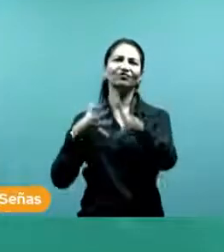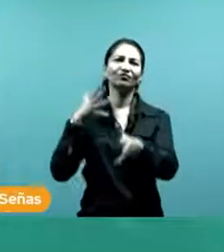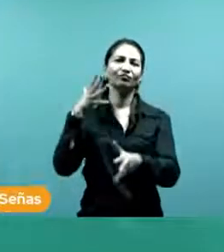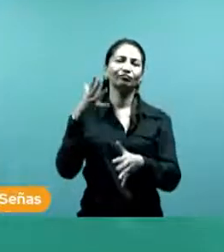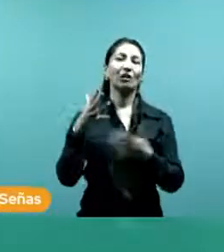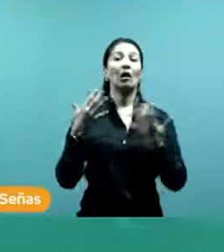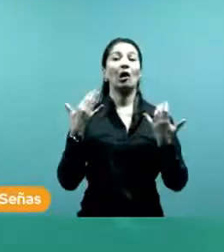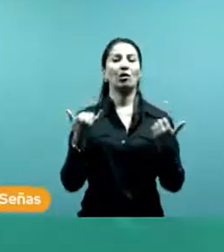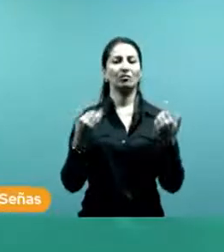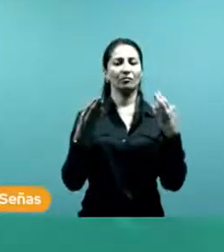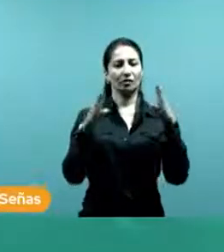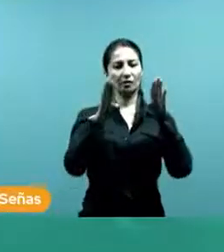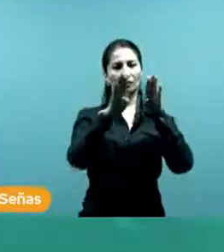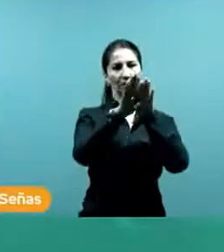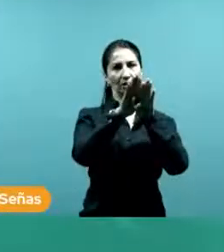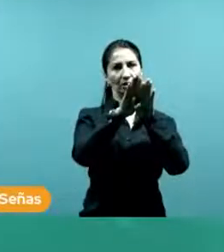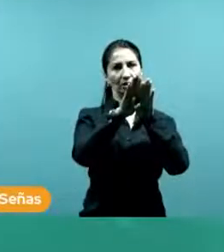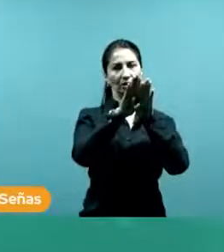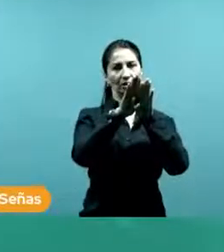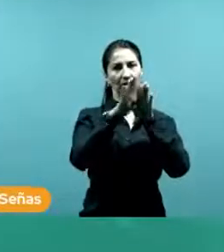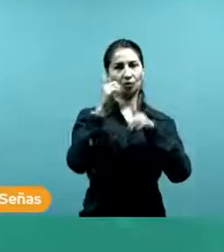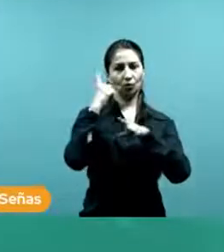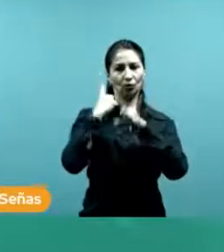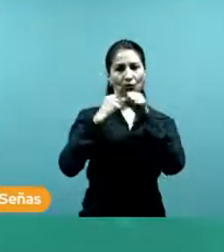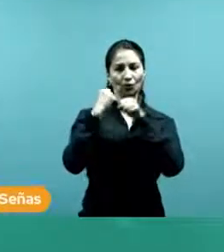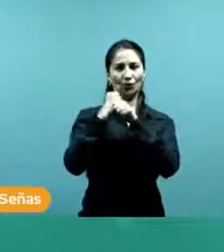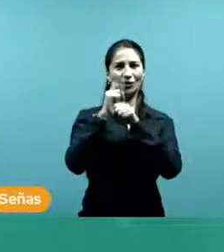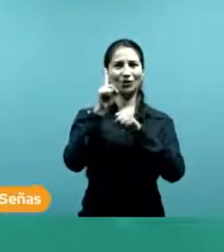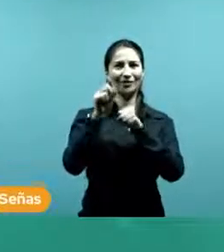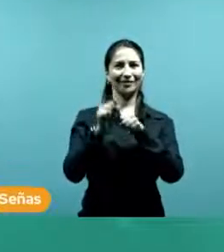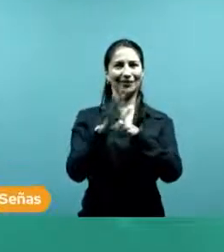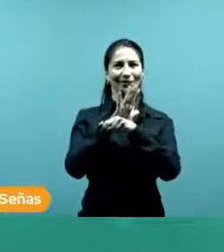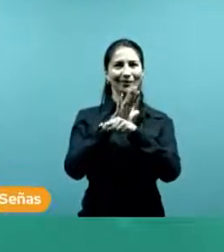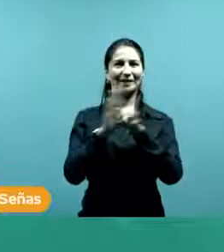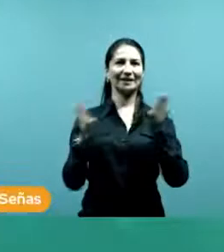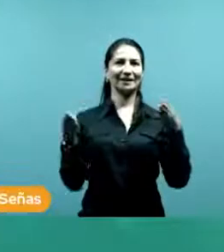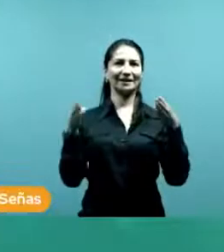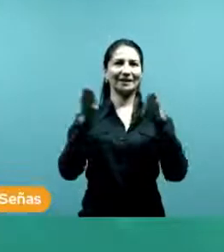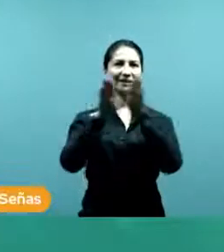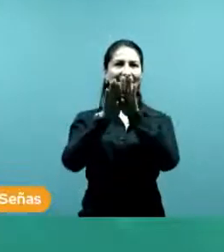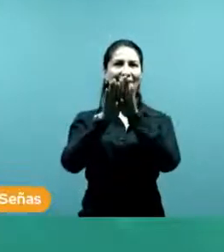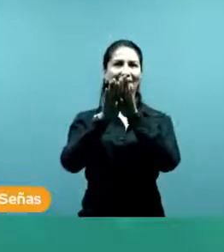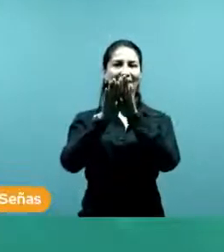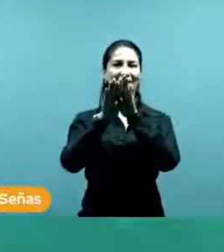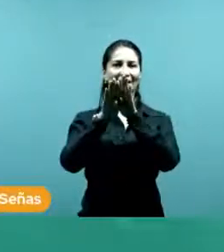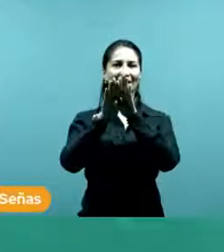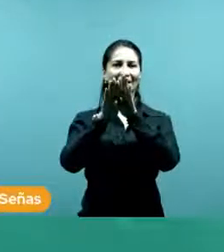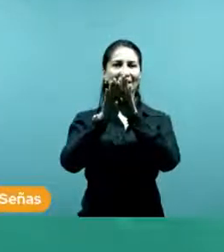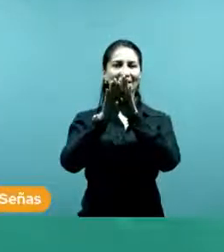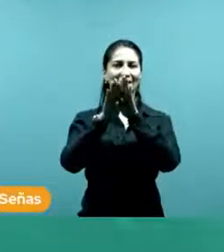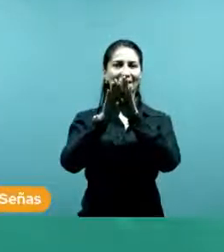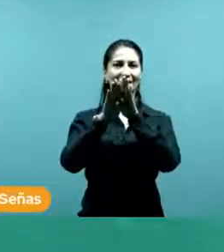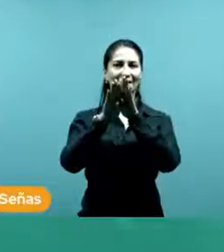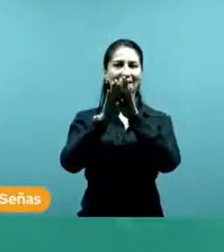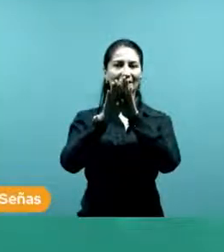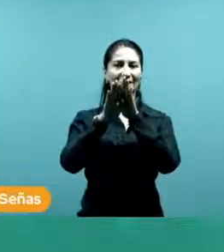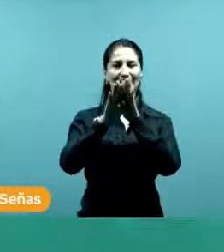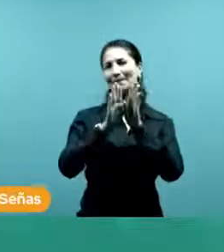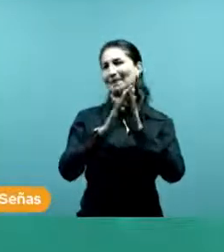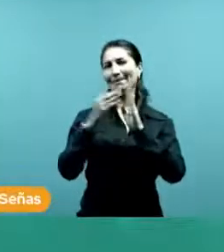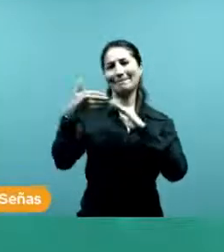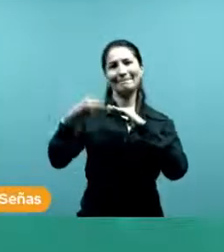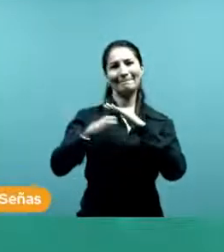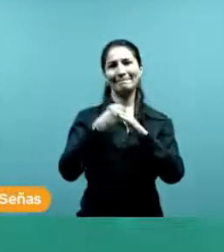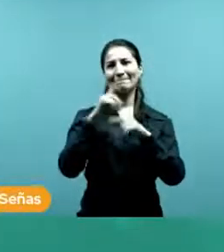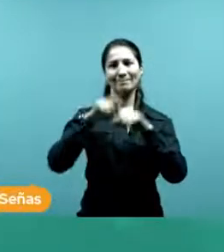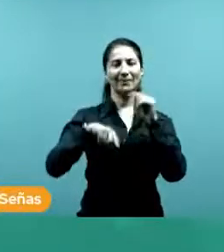por 162 días el año pasado por causa de la pandemia. And the numbers of 2021 will be even smaller los